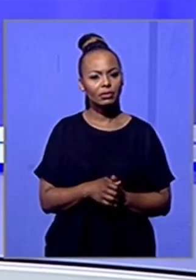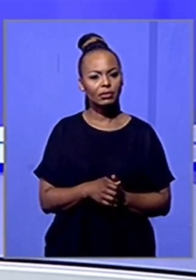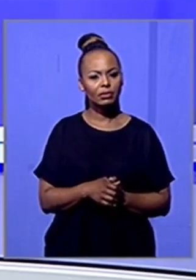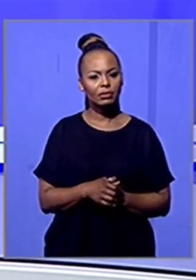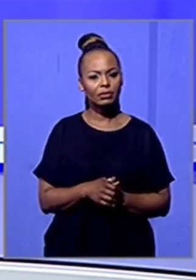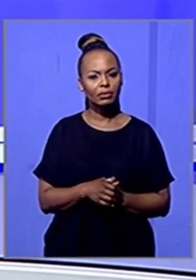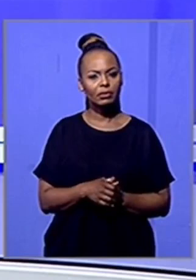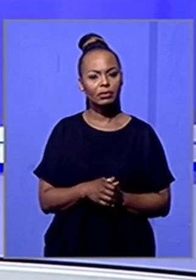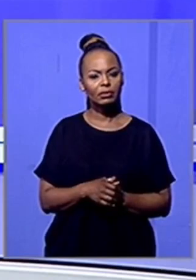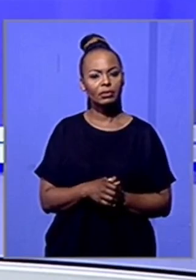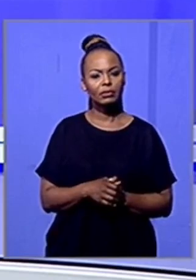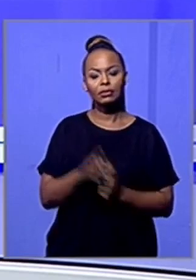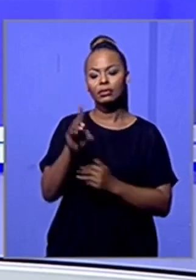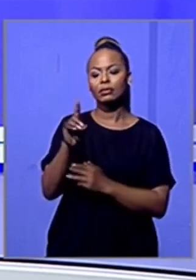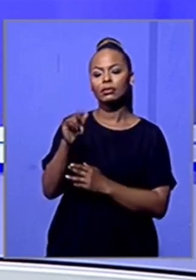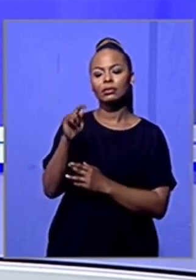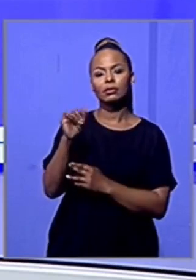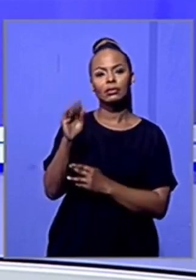Ditaba